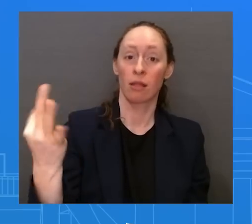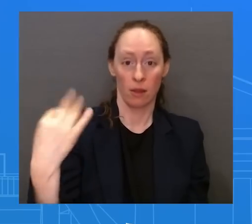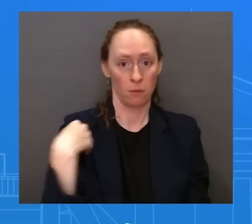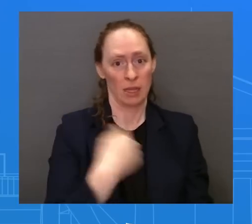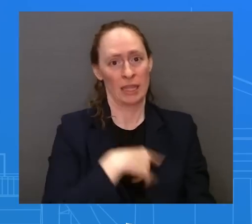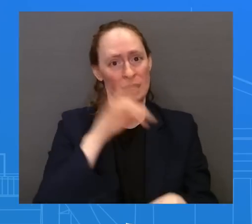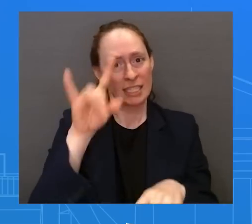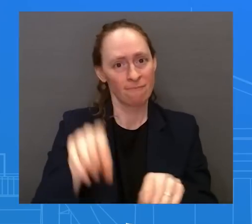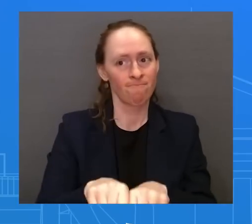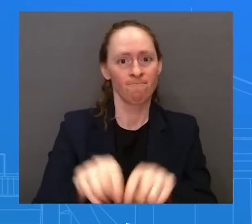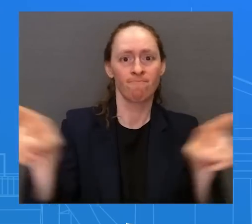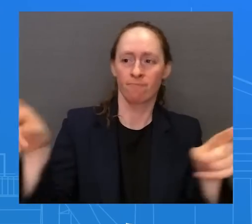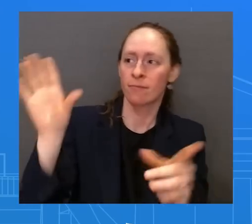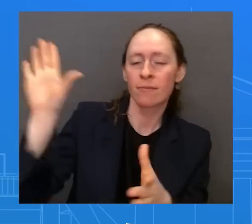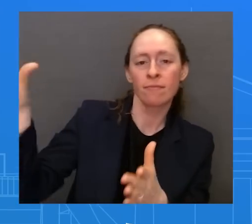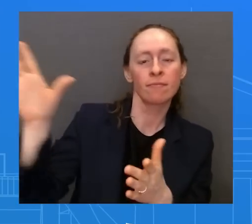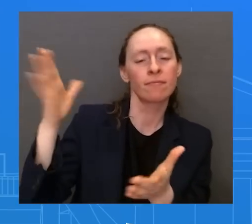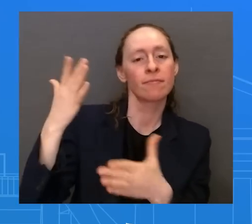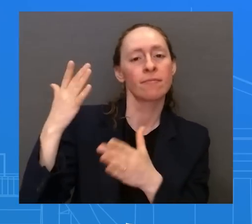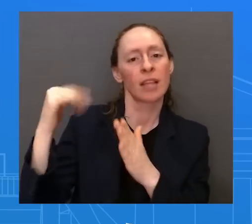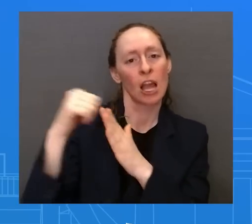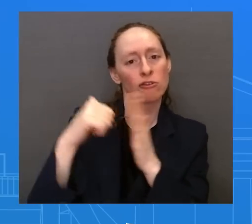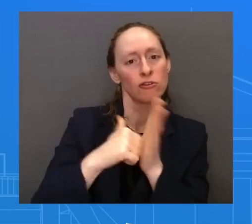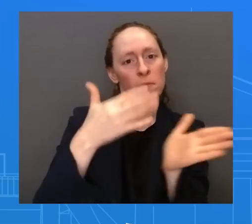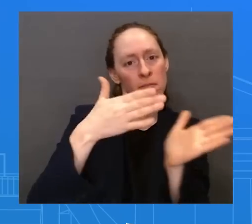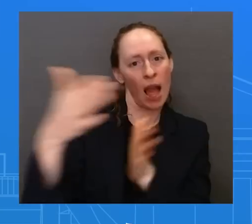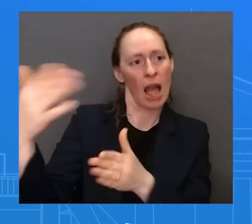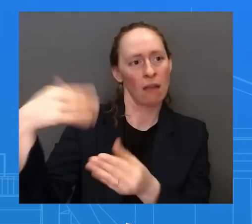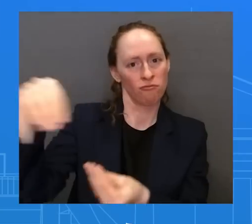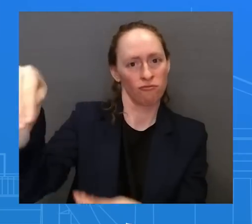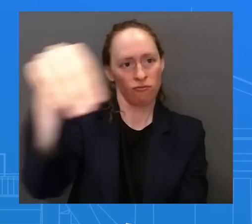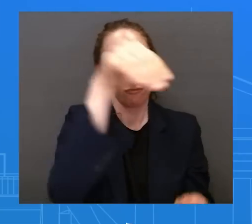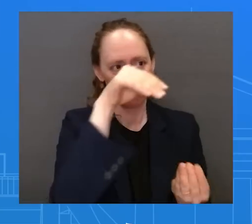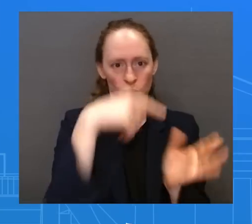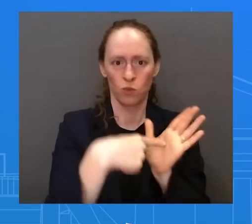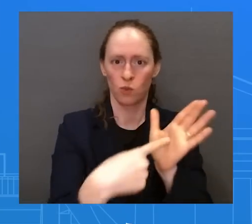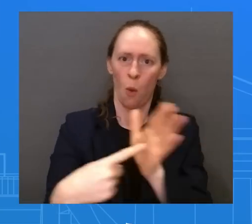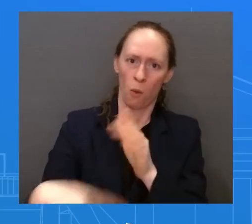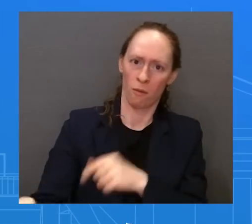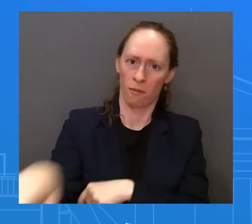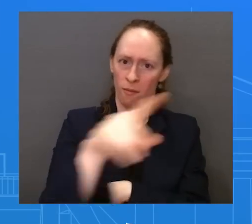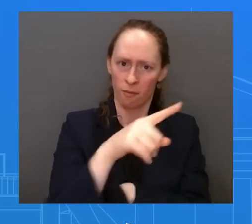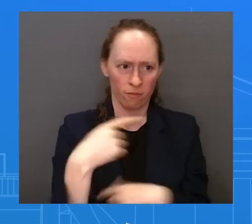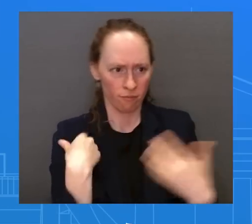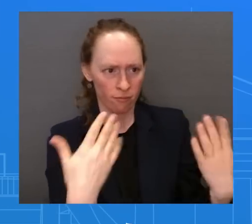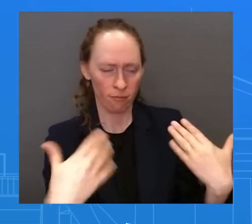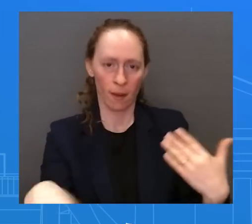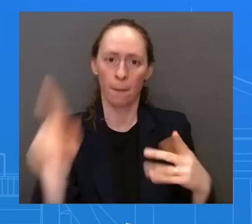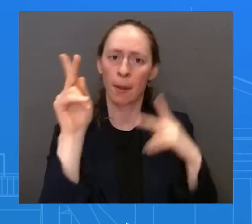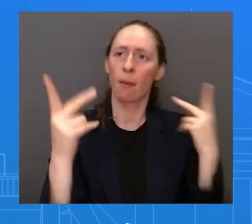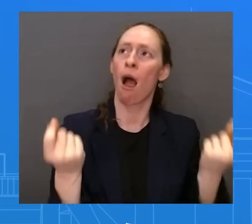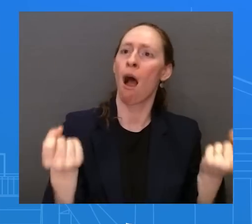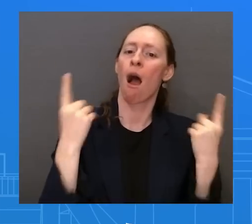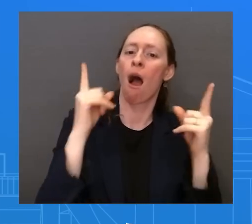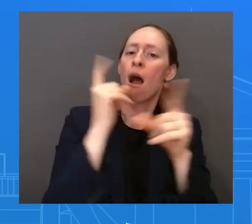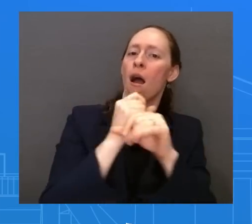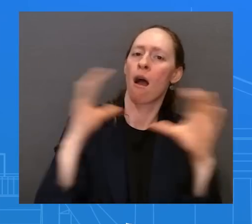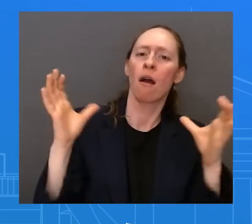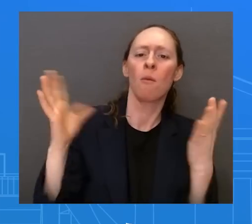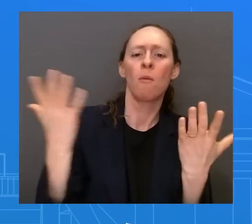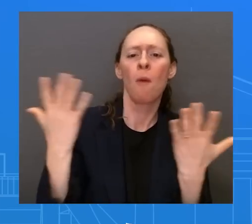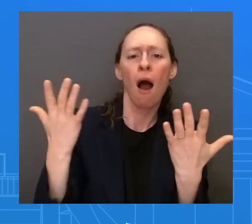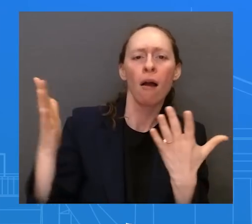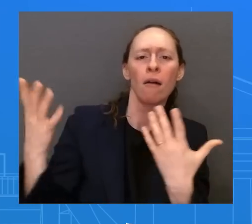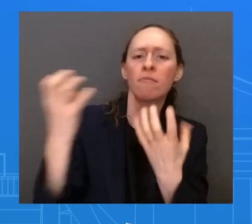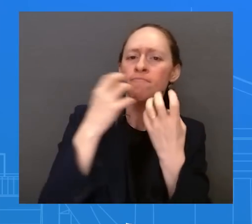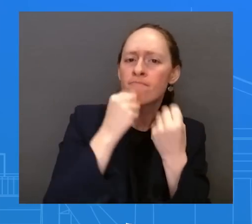have a conversation about the budget if they want to show the American people what they value what they think their fiscal responsibility is we're happy to have that